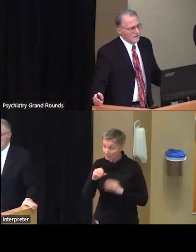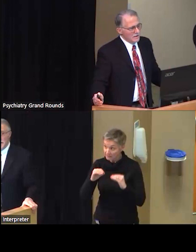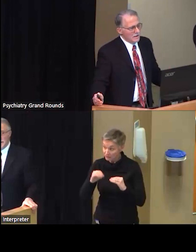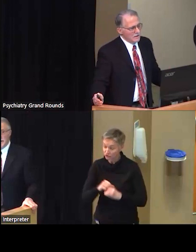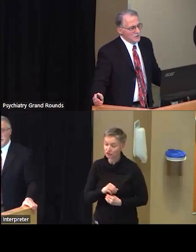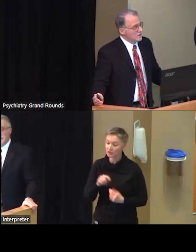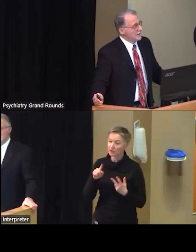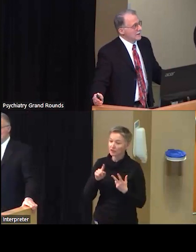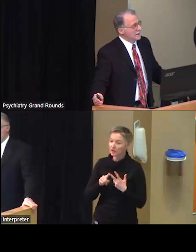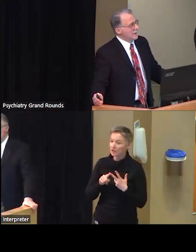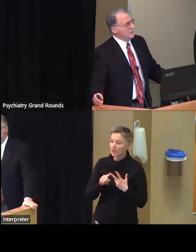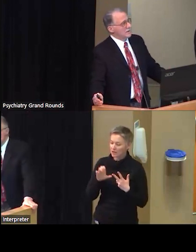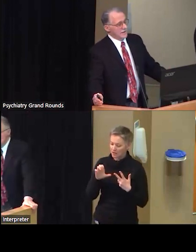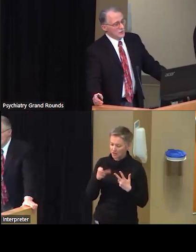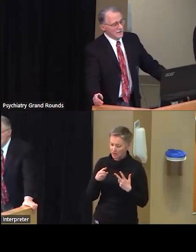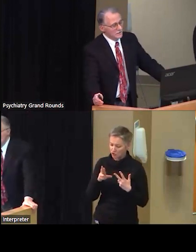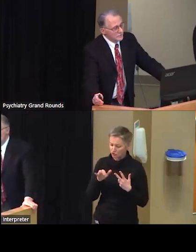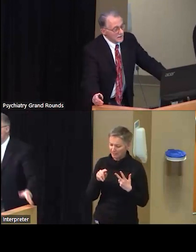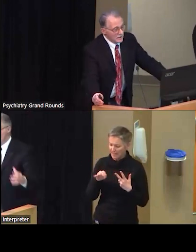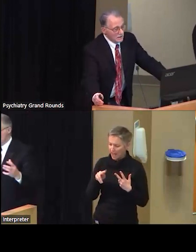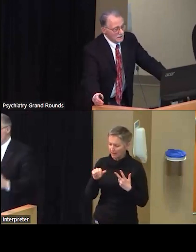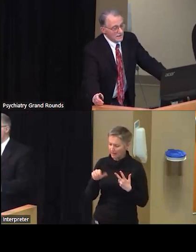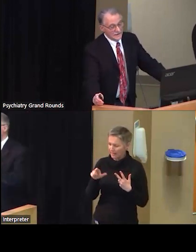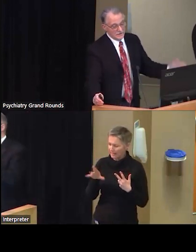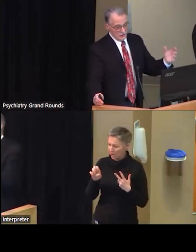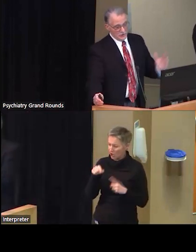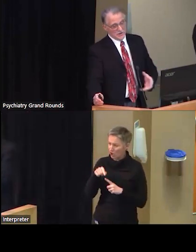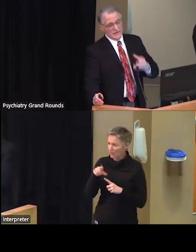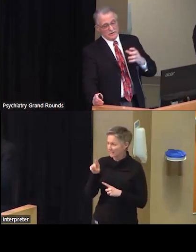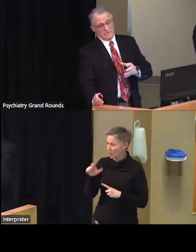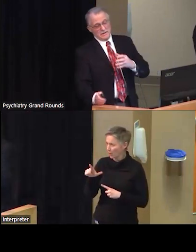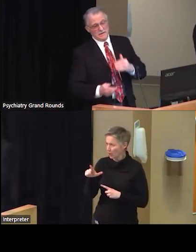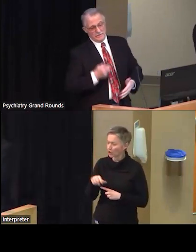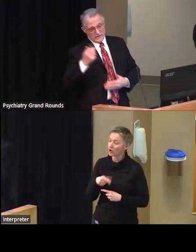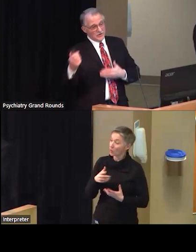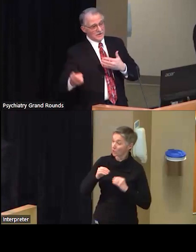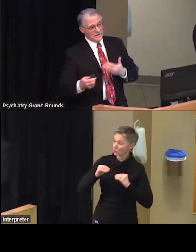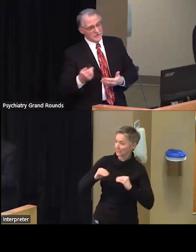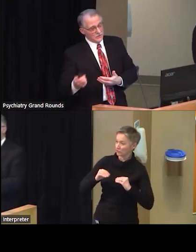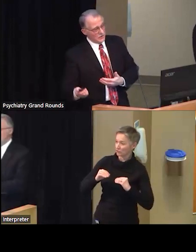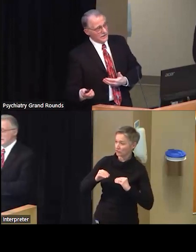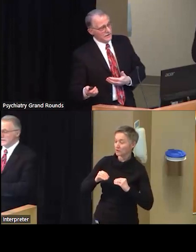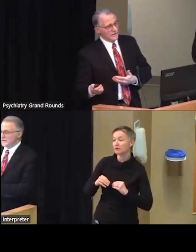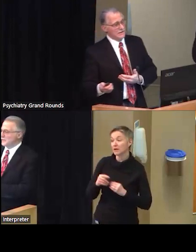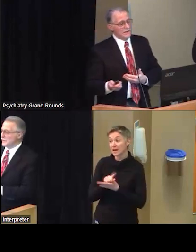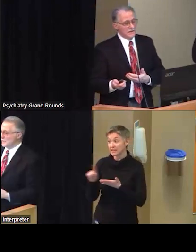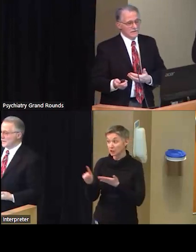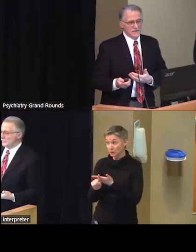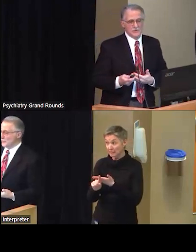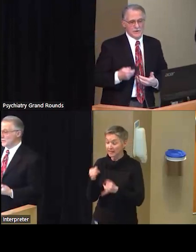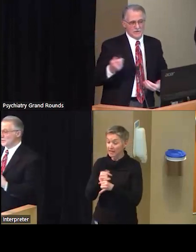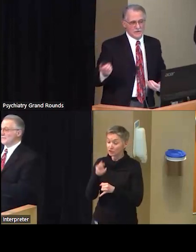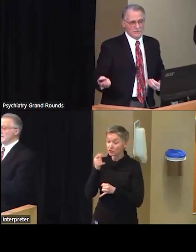Davis, Christiana Care in Delaware. And they're interested and I'm teaching this next week at